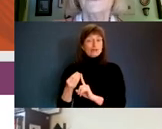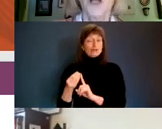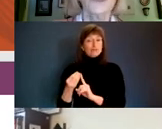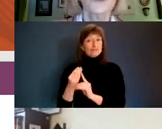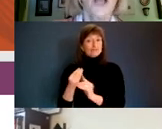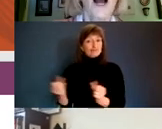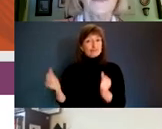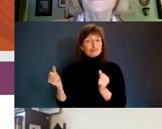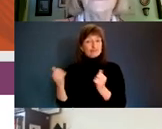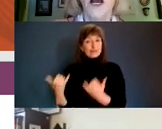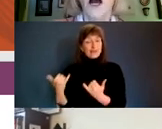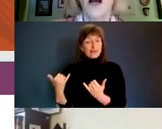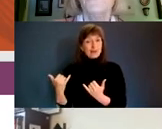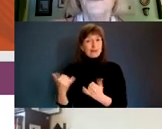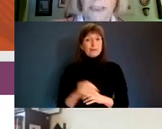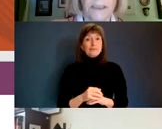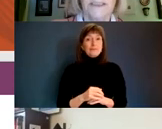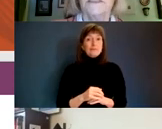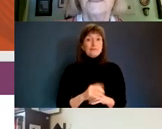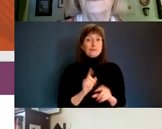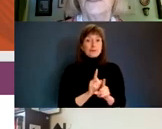also acknowledge the island of